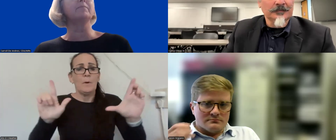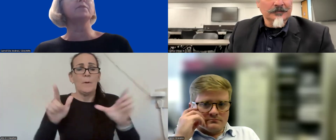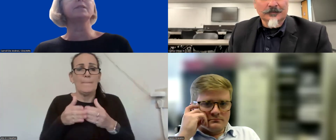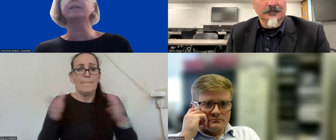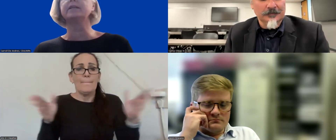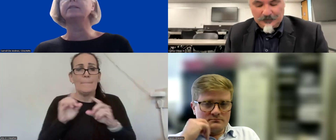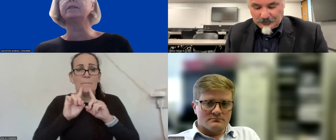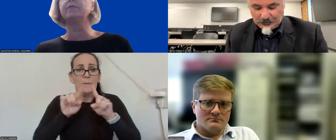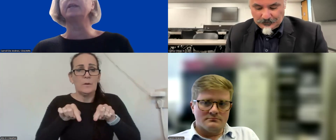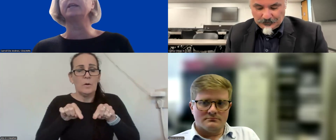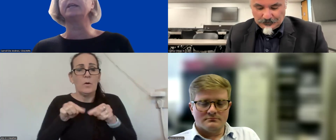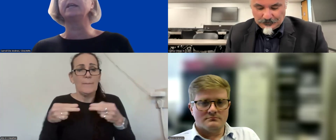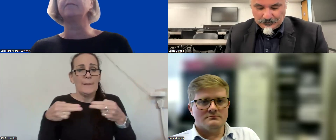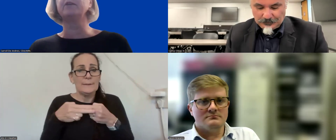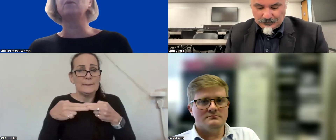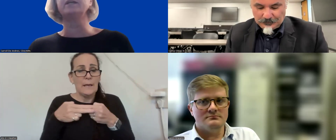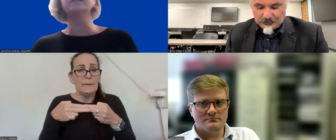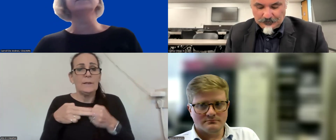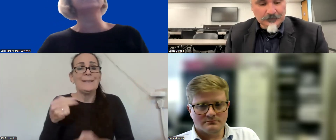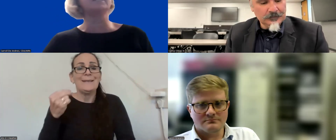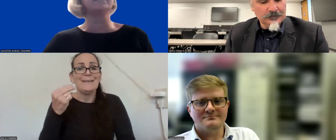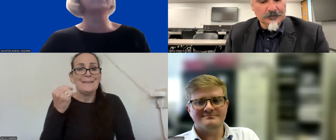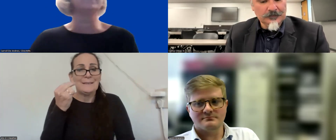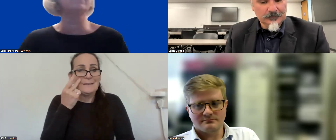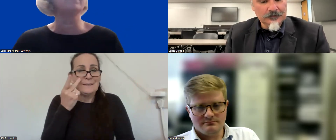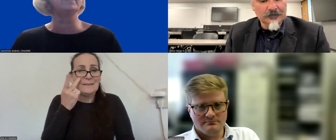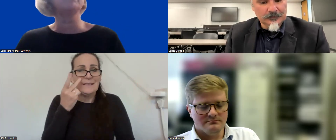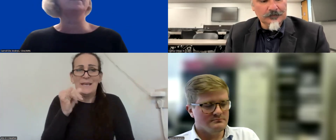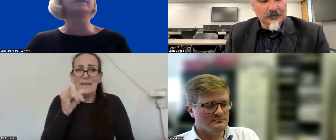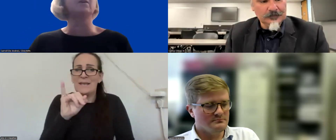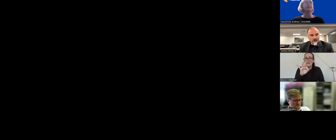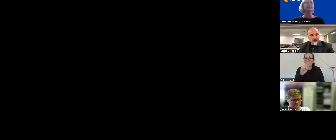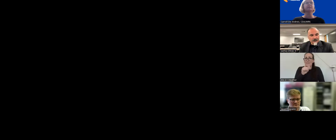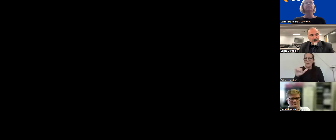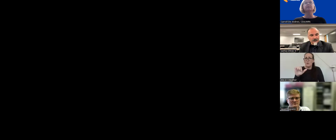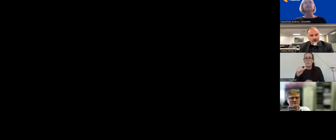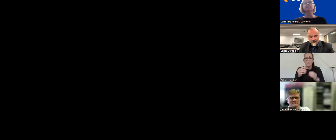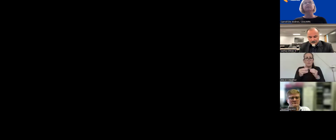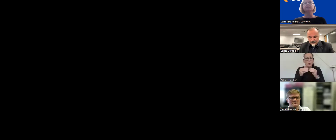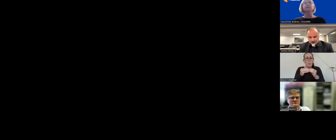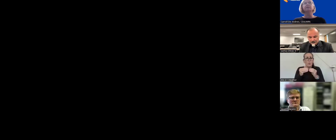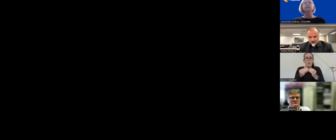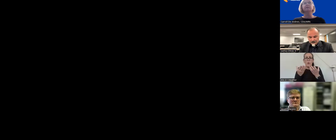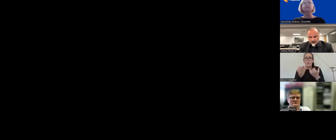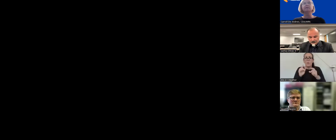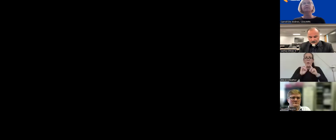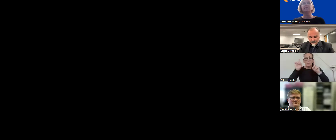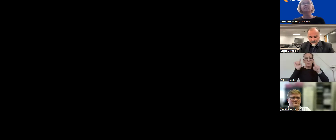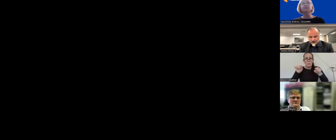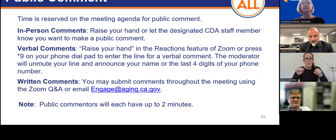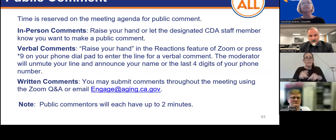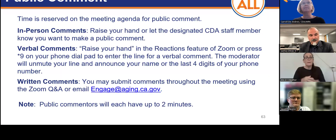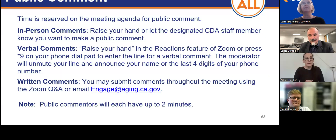and just to see if we can, if anyone else has decided to give a comment.